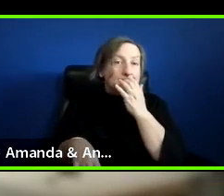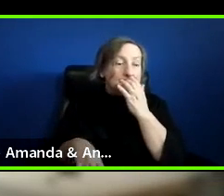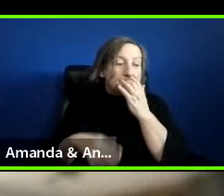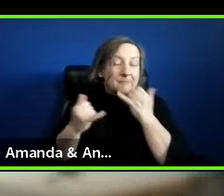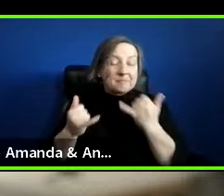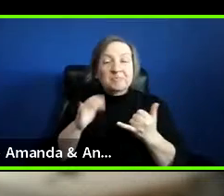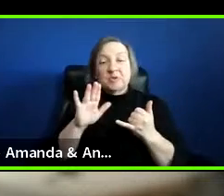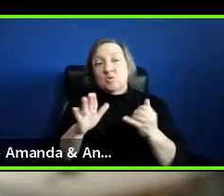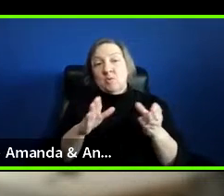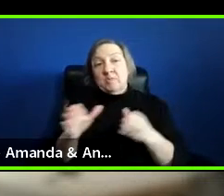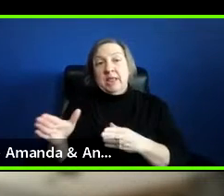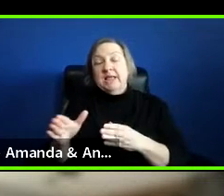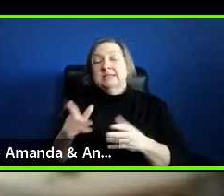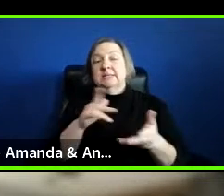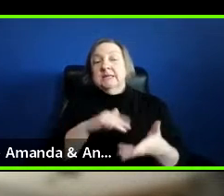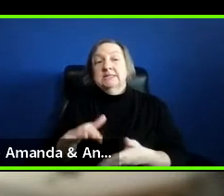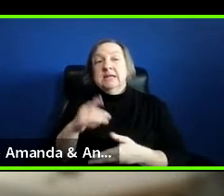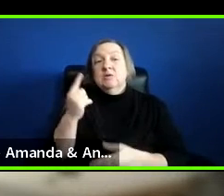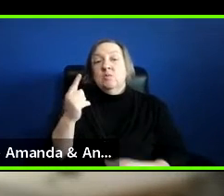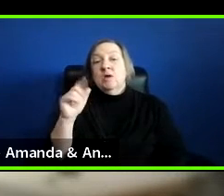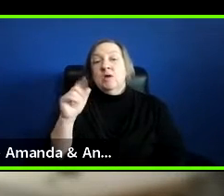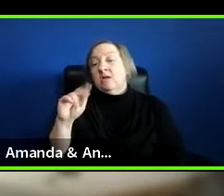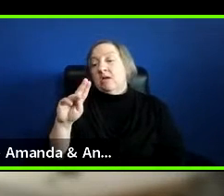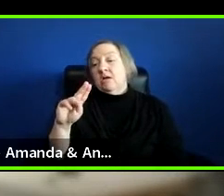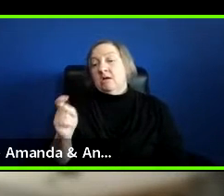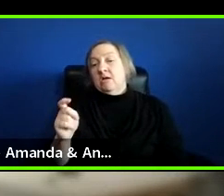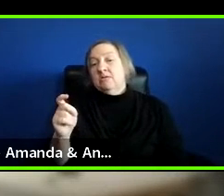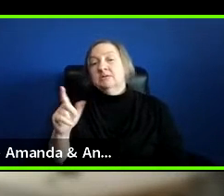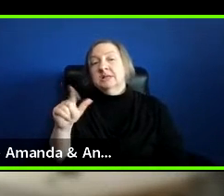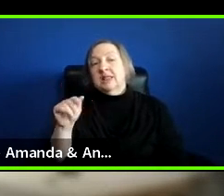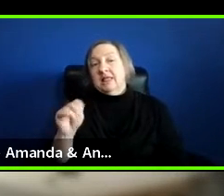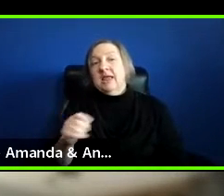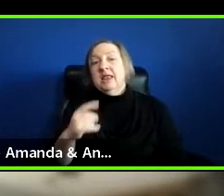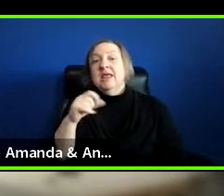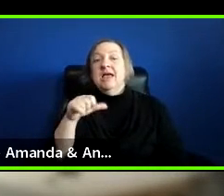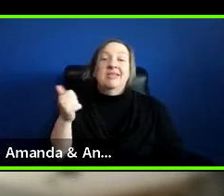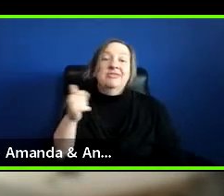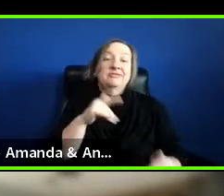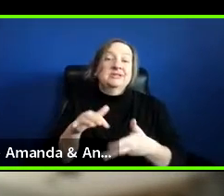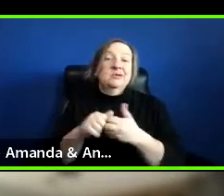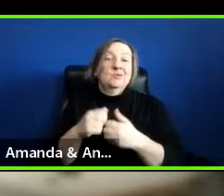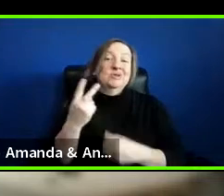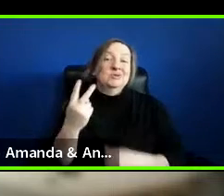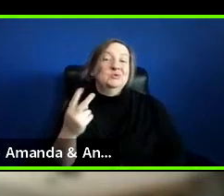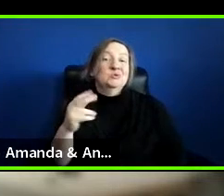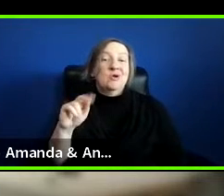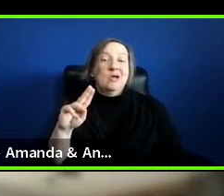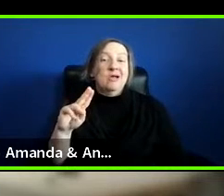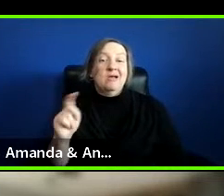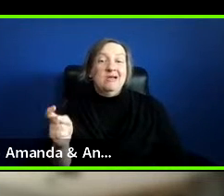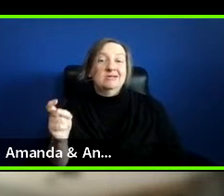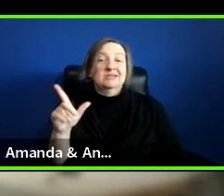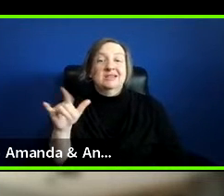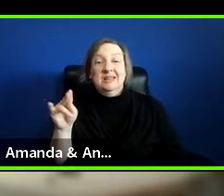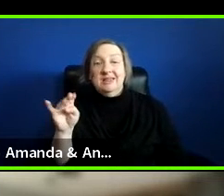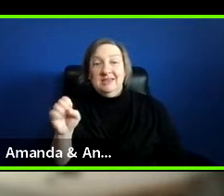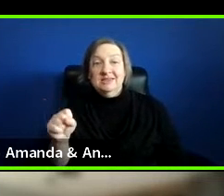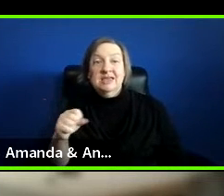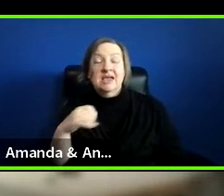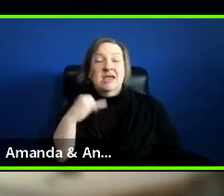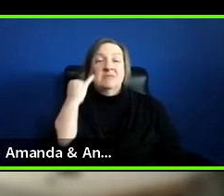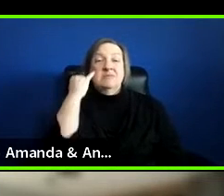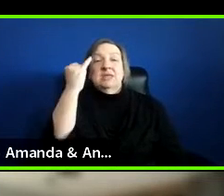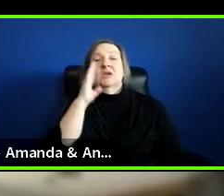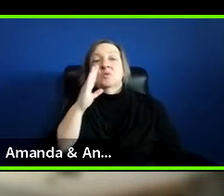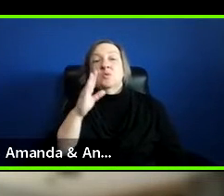your plans, they were studying 1 auxiliary lane. There's also a study with 2 auxiliary lanes. So I would expect that that would impact